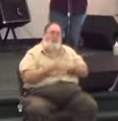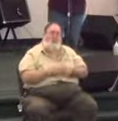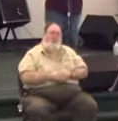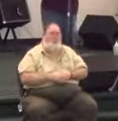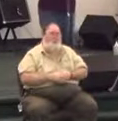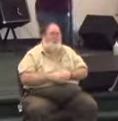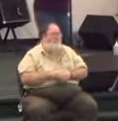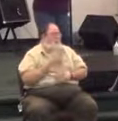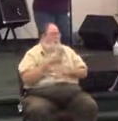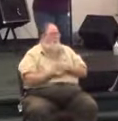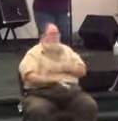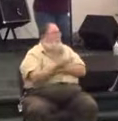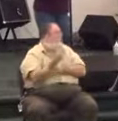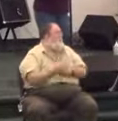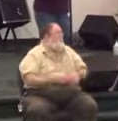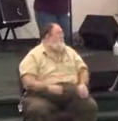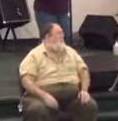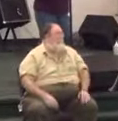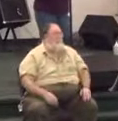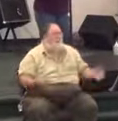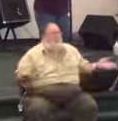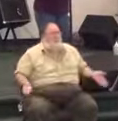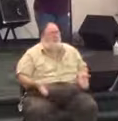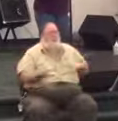Good morning, everyone. Would you please stand with us?